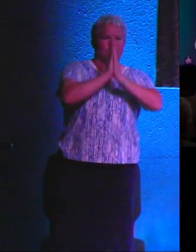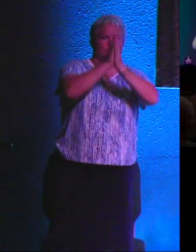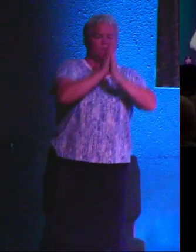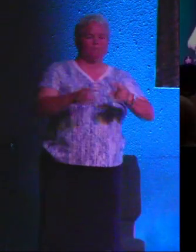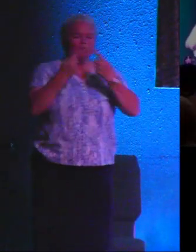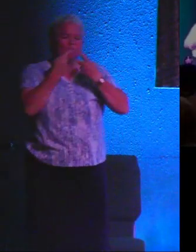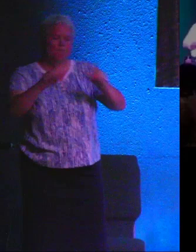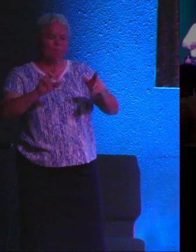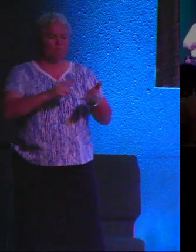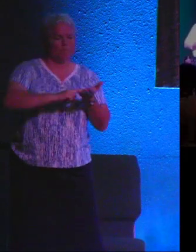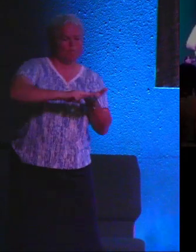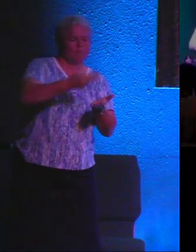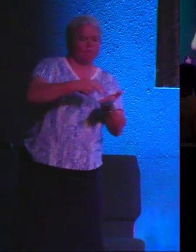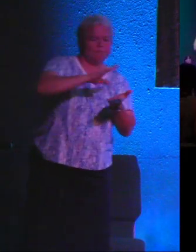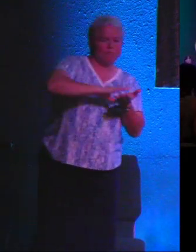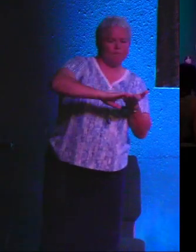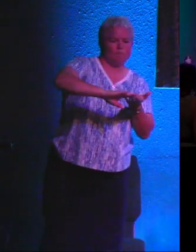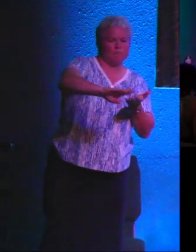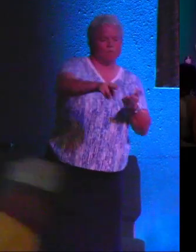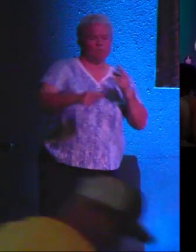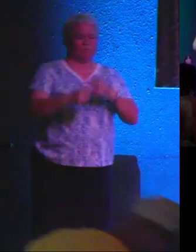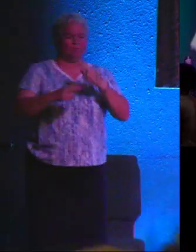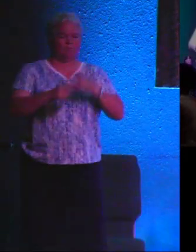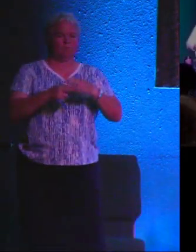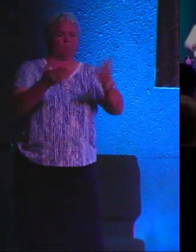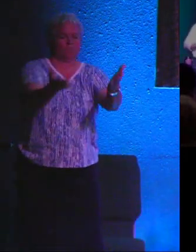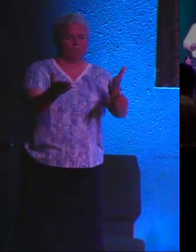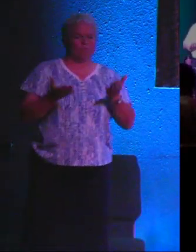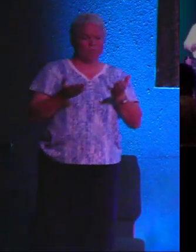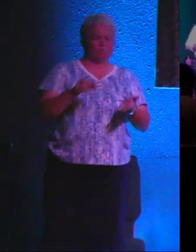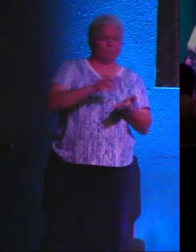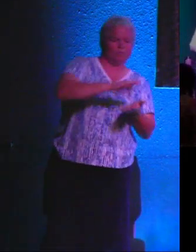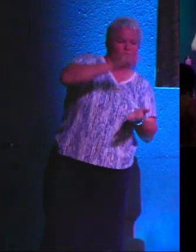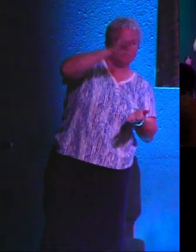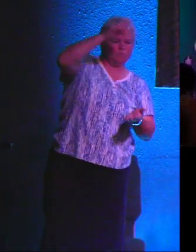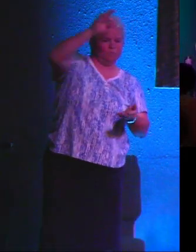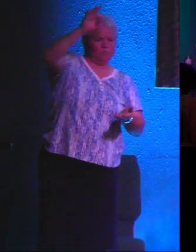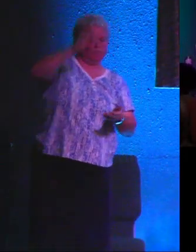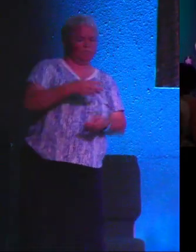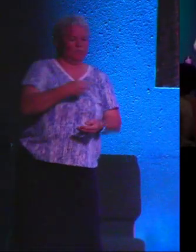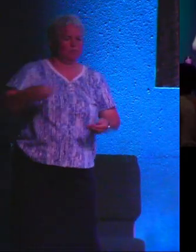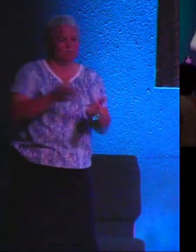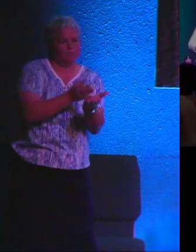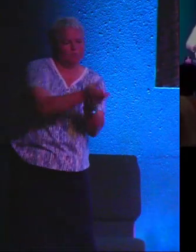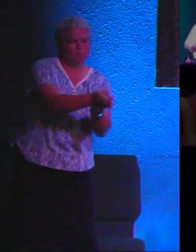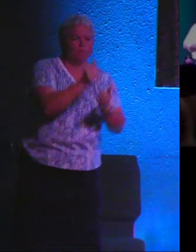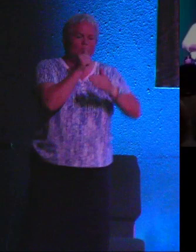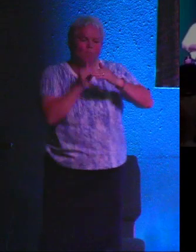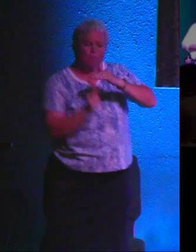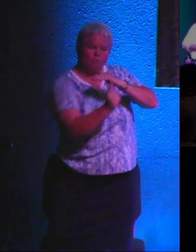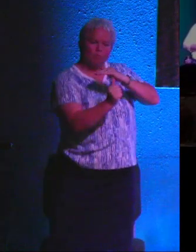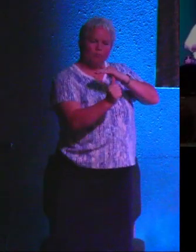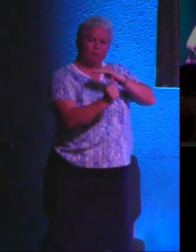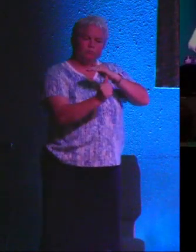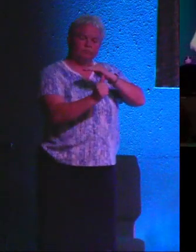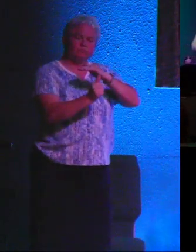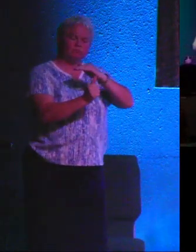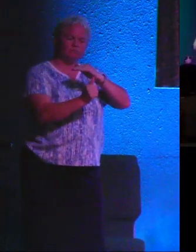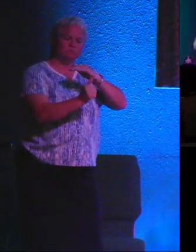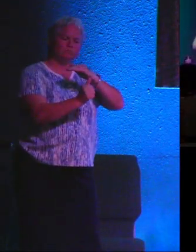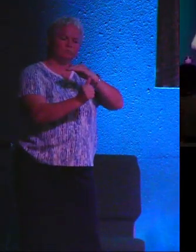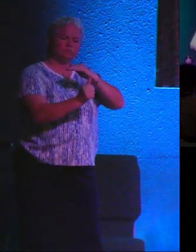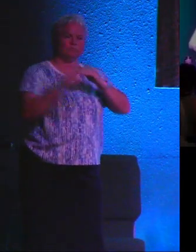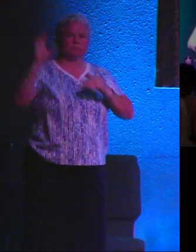we proclaim your holy name, accept that. In spirit and in truth, because we humble ourselves and lay